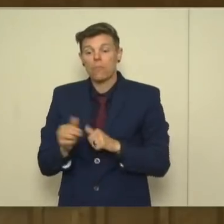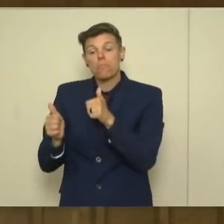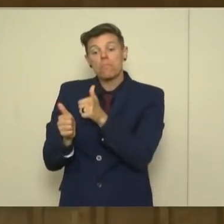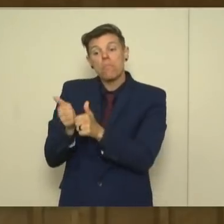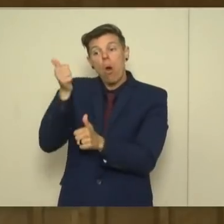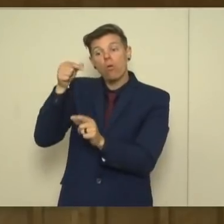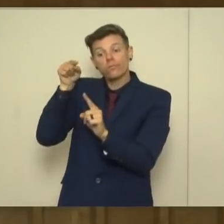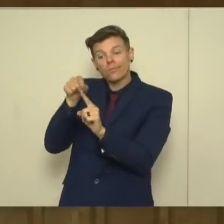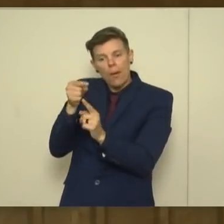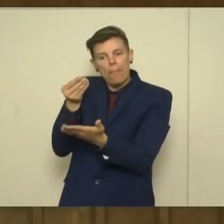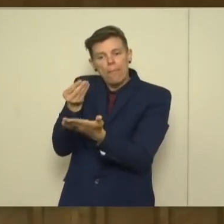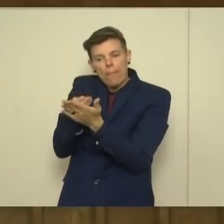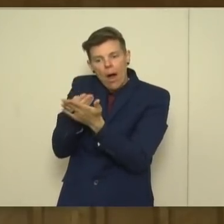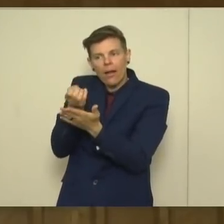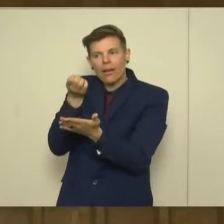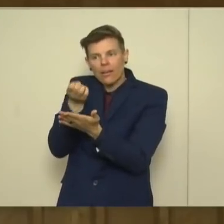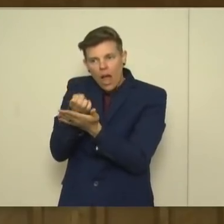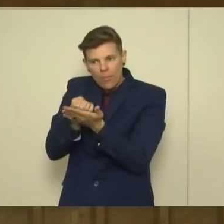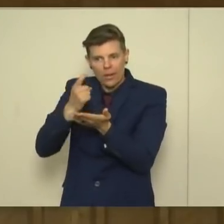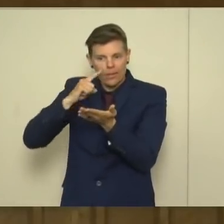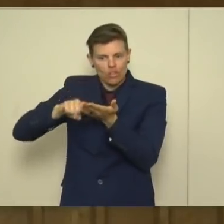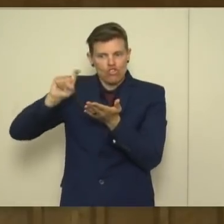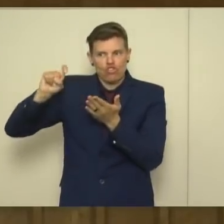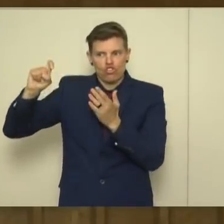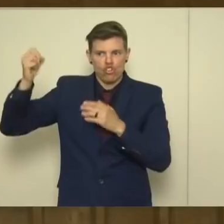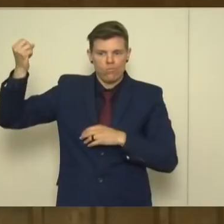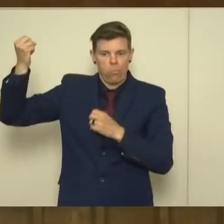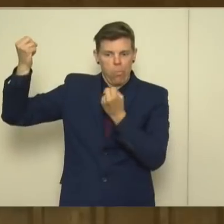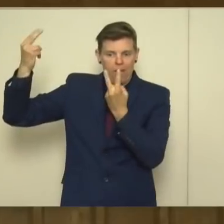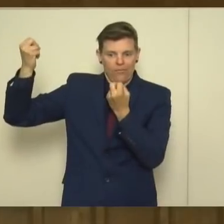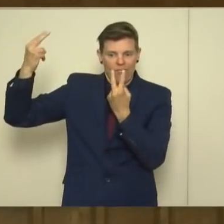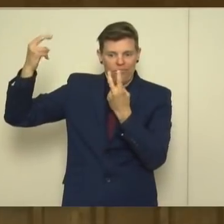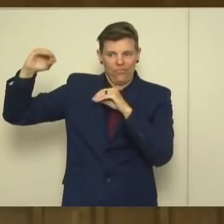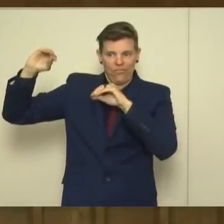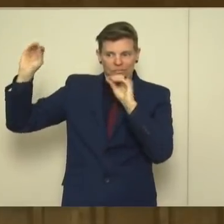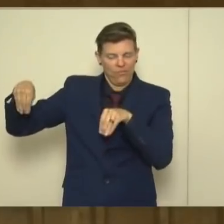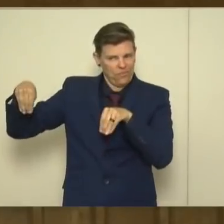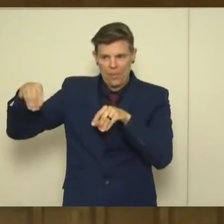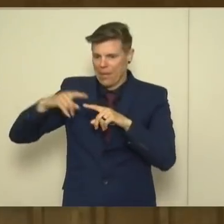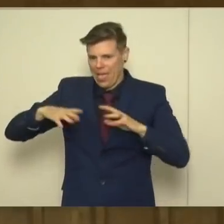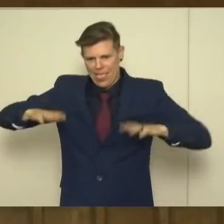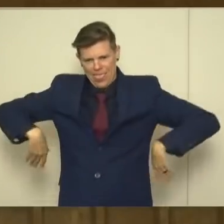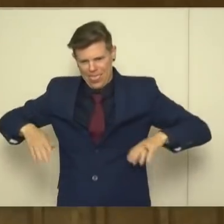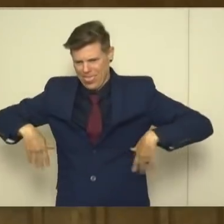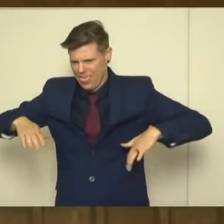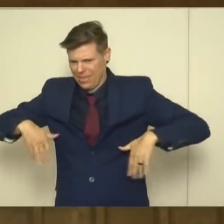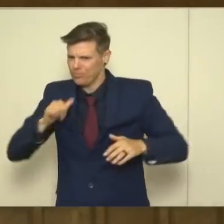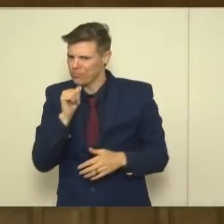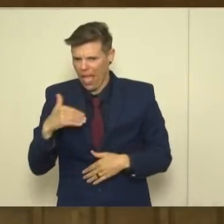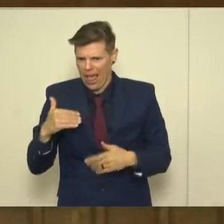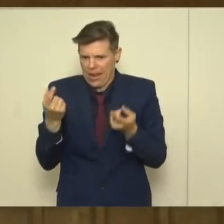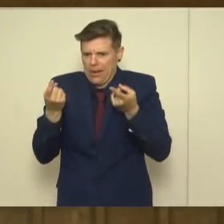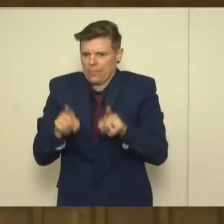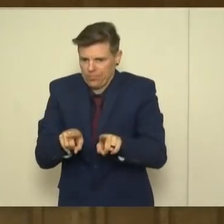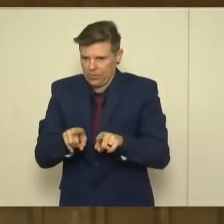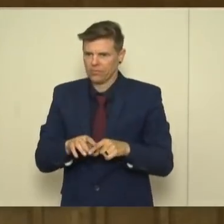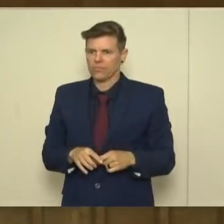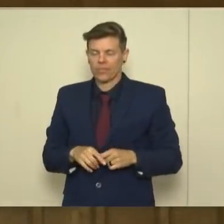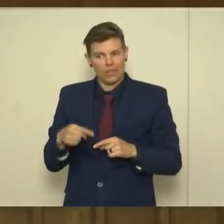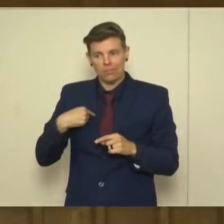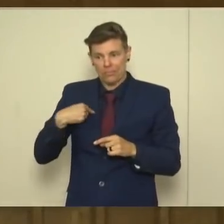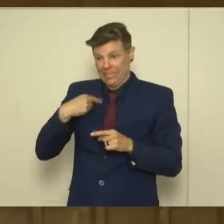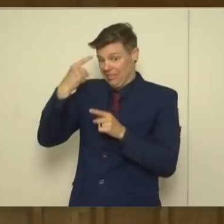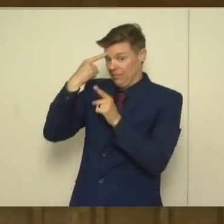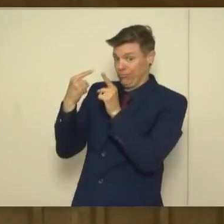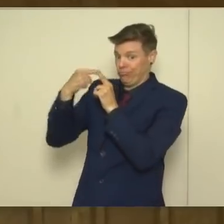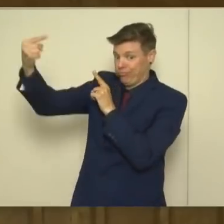12. And so we can, and I'm not saying anything to contradict the governor, but I think we're very